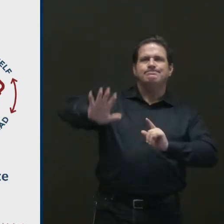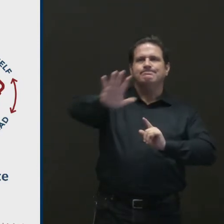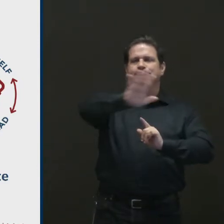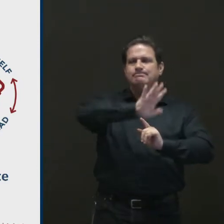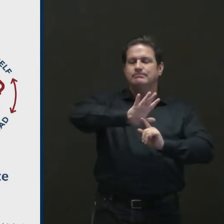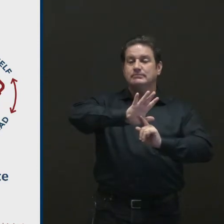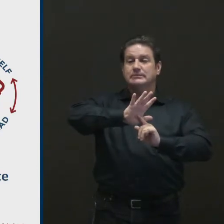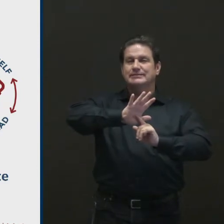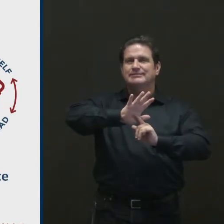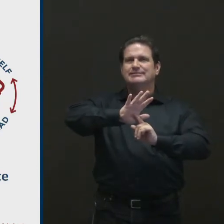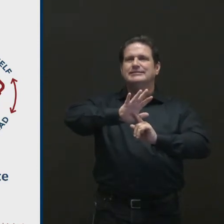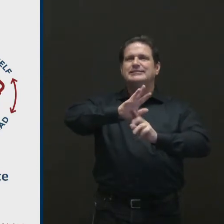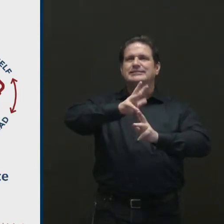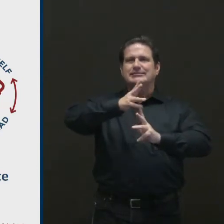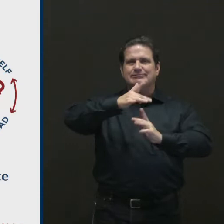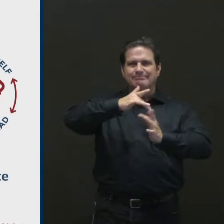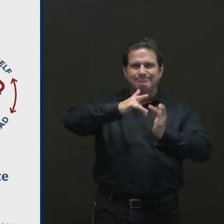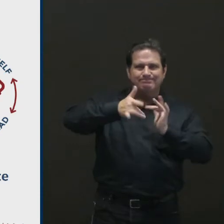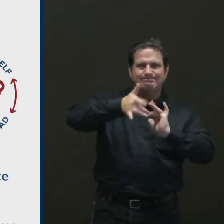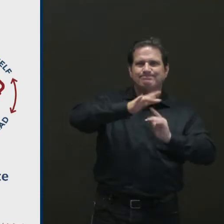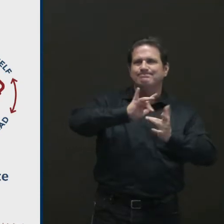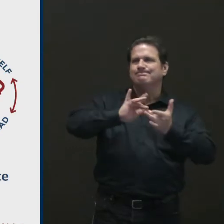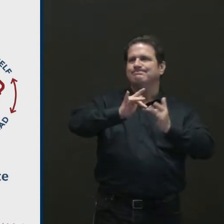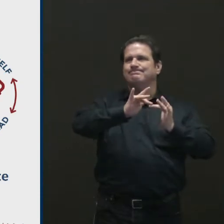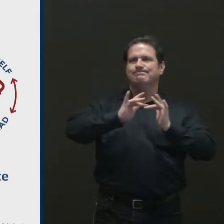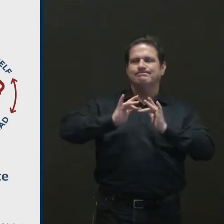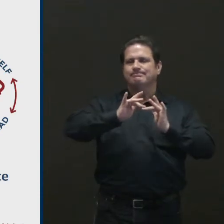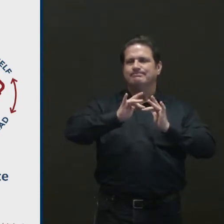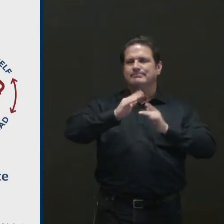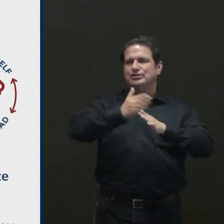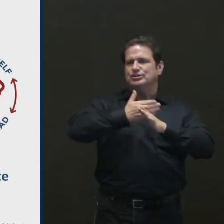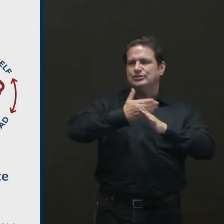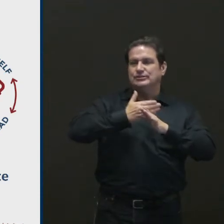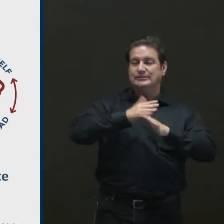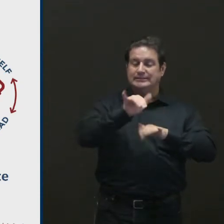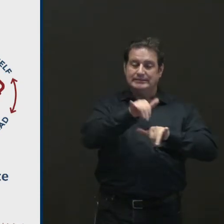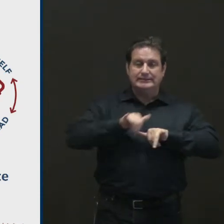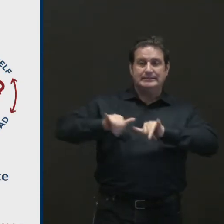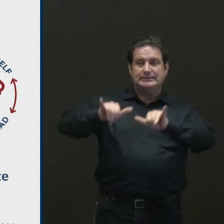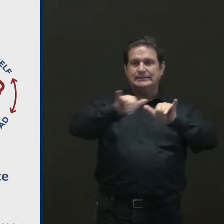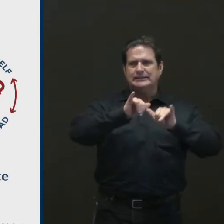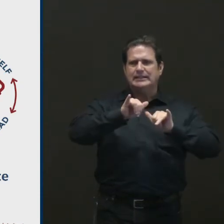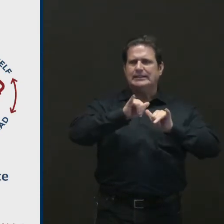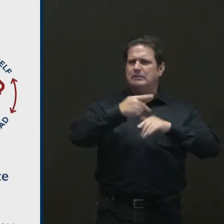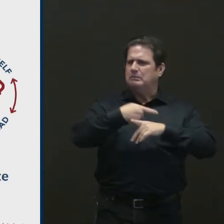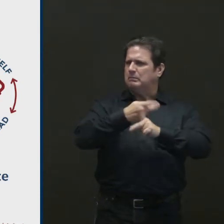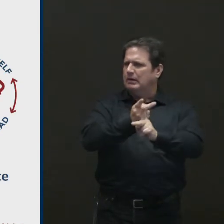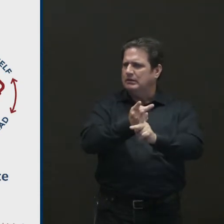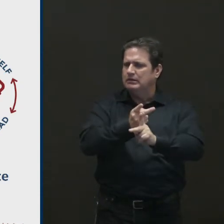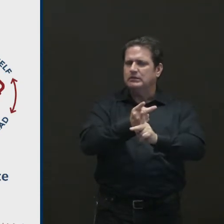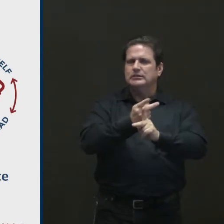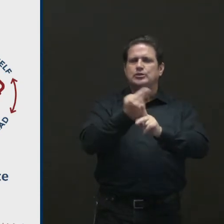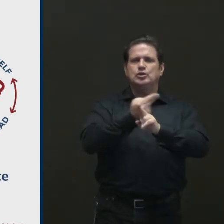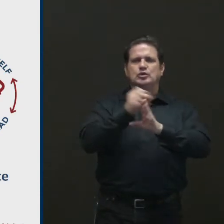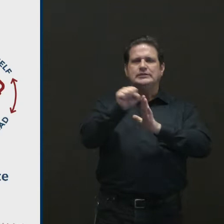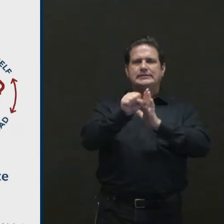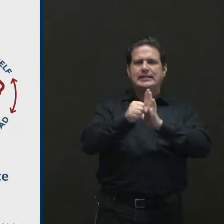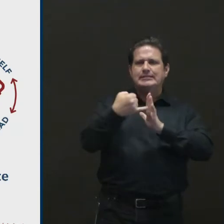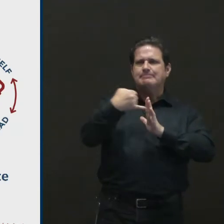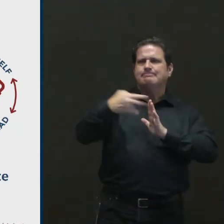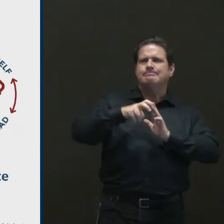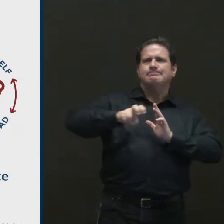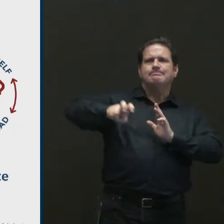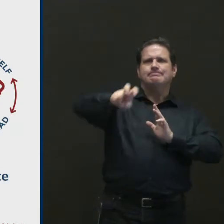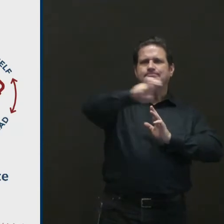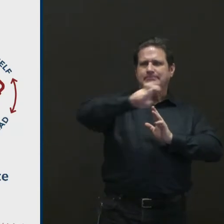that interoperability and the ability to have the same product and technology be used across state lines, we think is